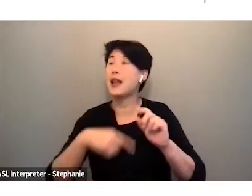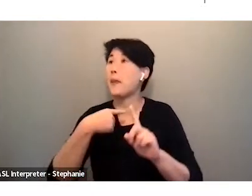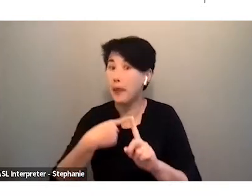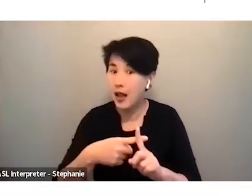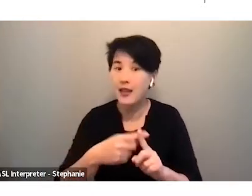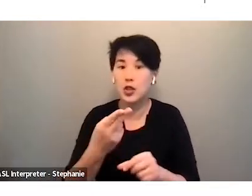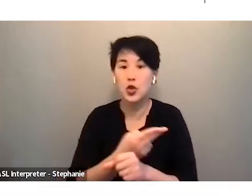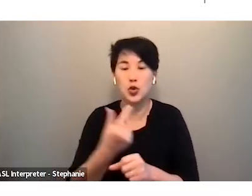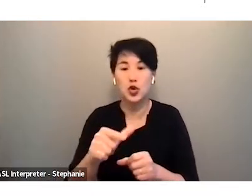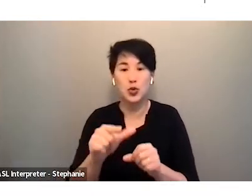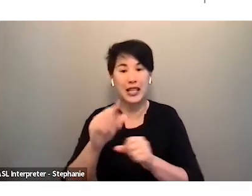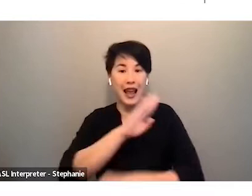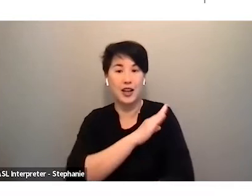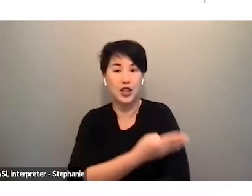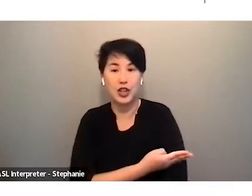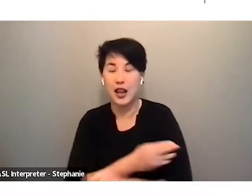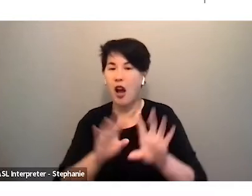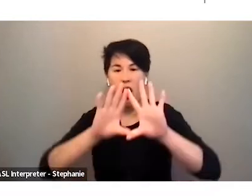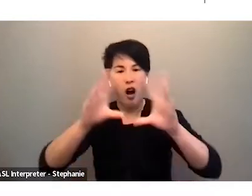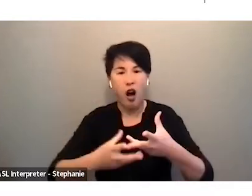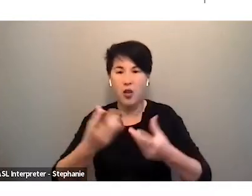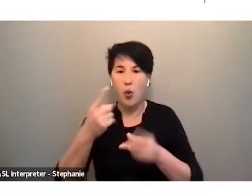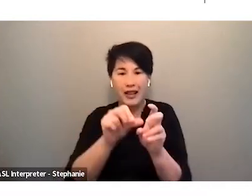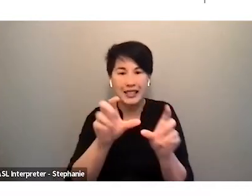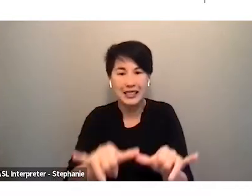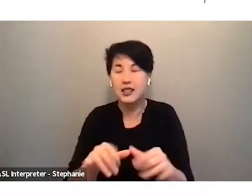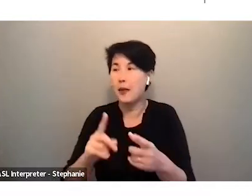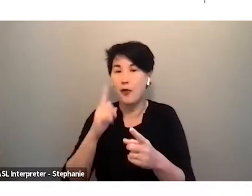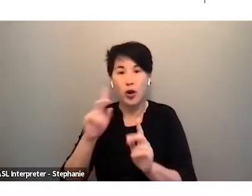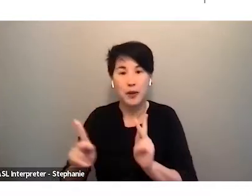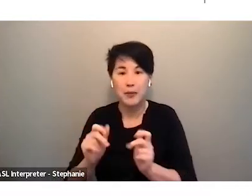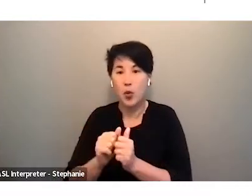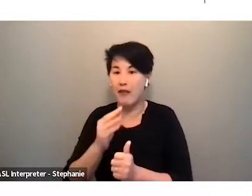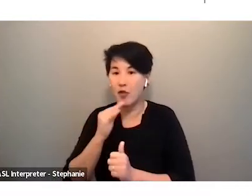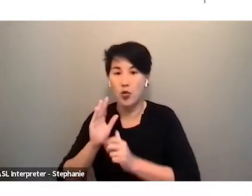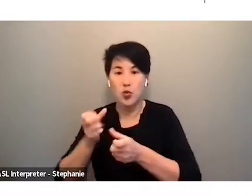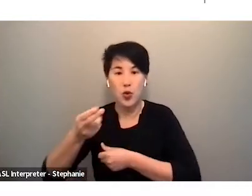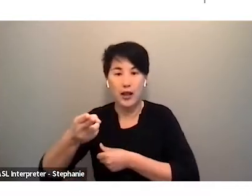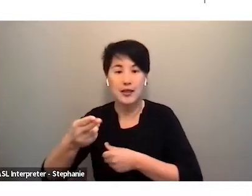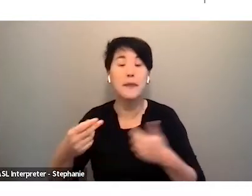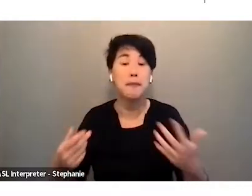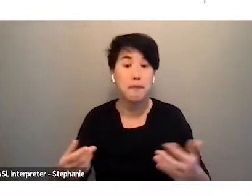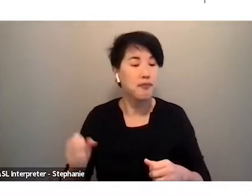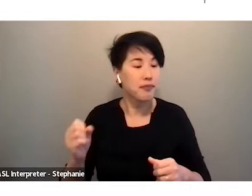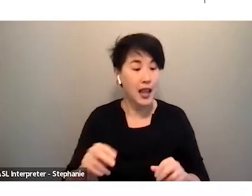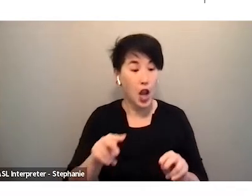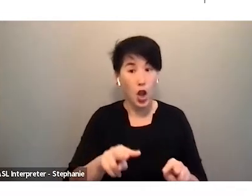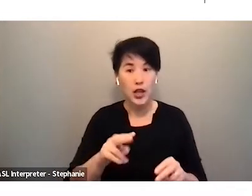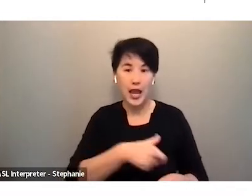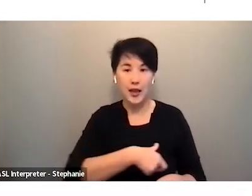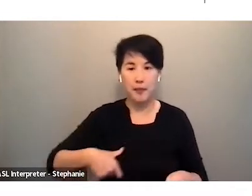within one system to create products for people with boobs. And then looking at the bra itself,